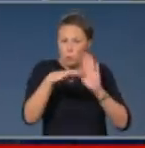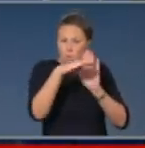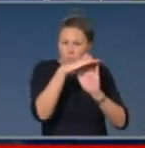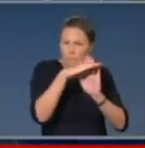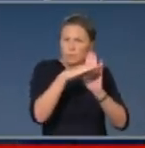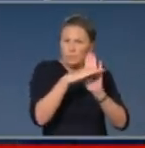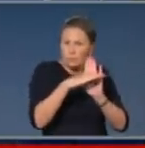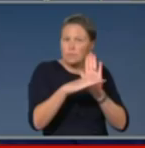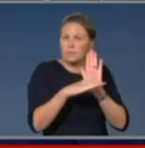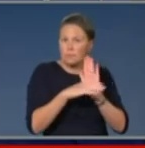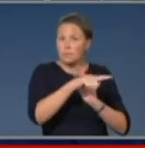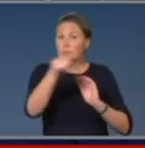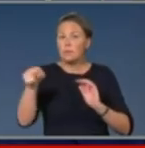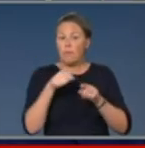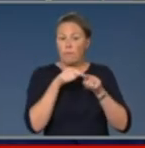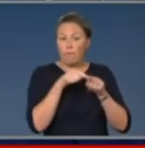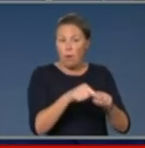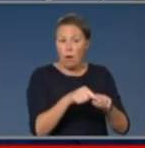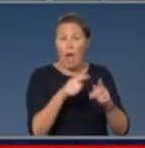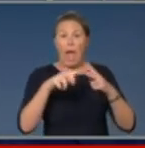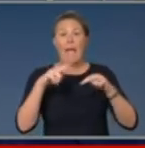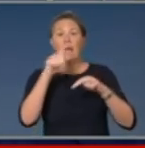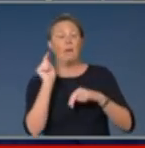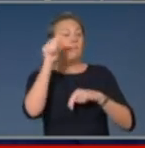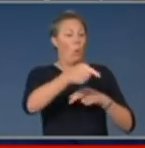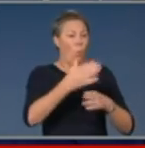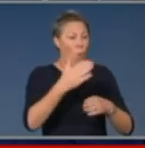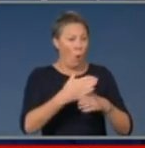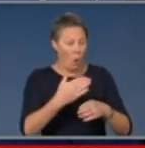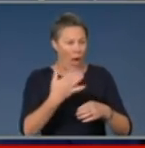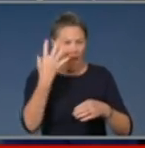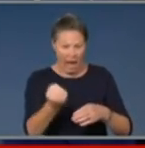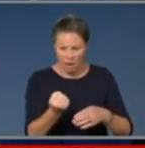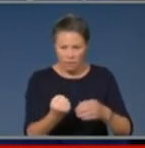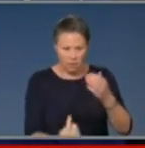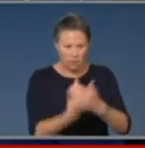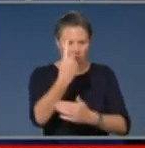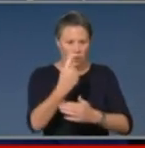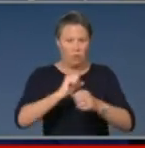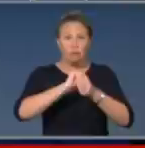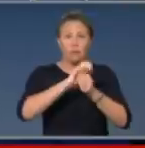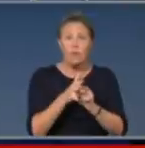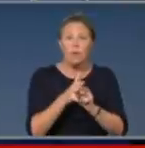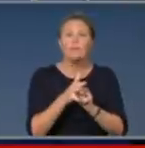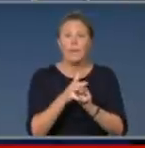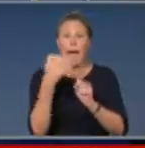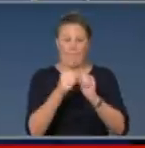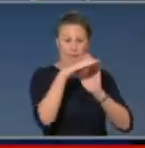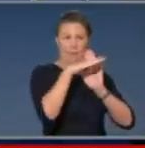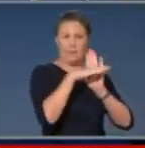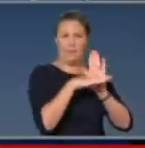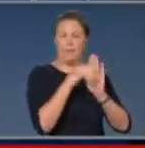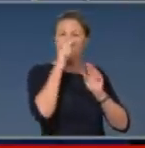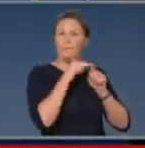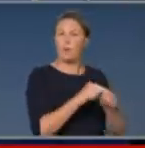procedures that should a COVID case present in a workplace, then the rules that people need to follow. The Minister for Industrial Relations has been working